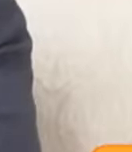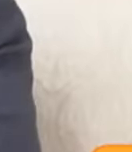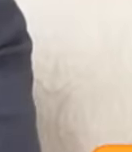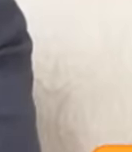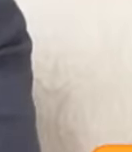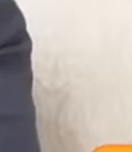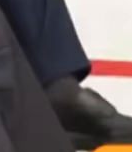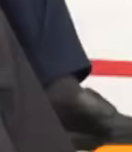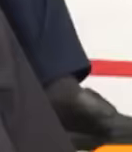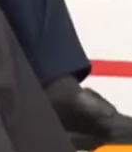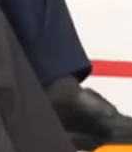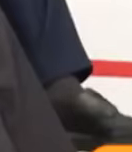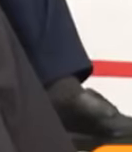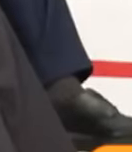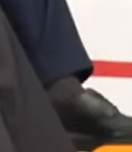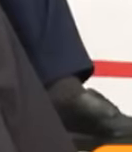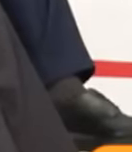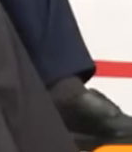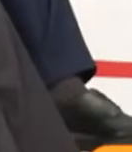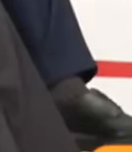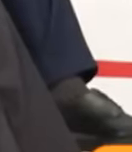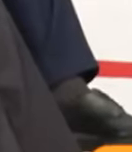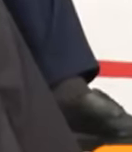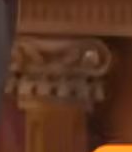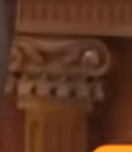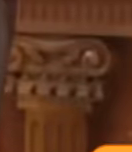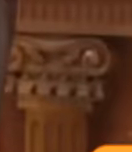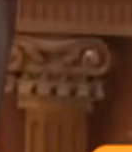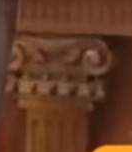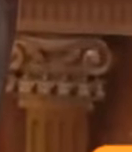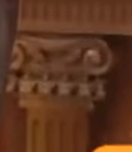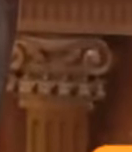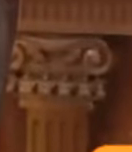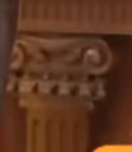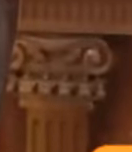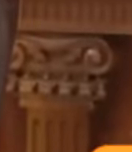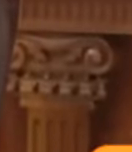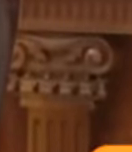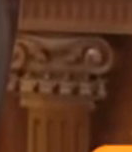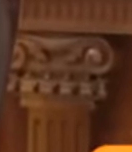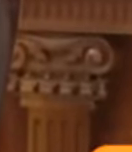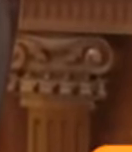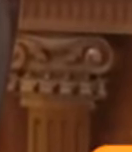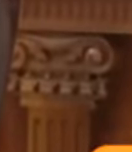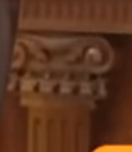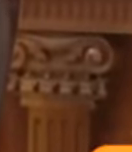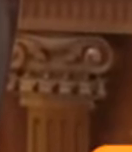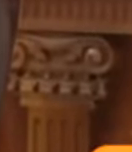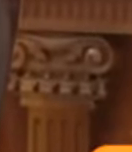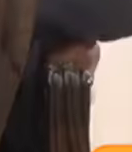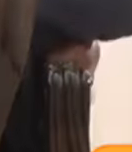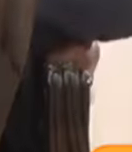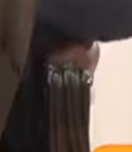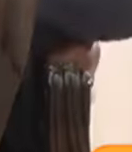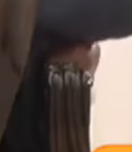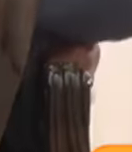fight against corruption. The statement did not, however, shed any more light on the pronouncement that preceded the meeting, some of